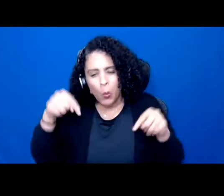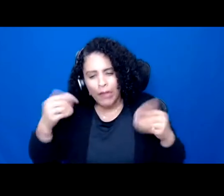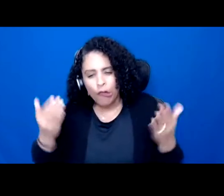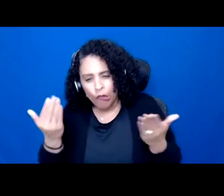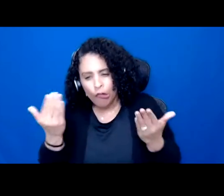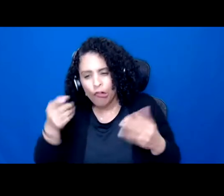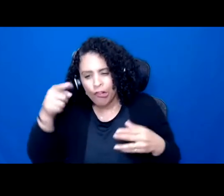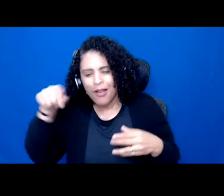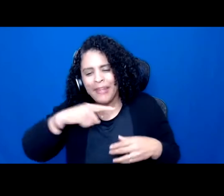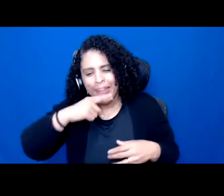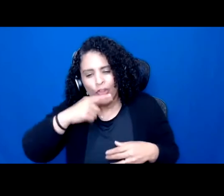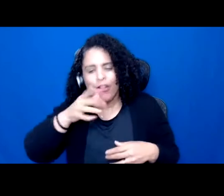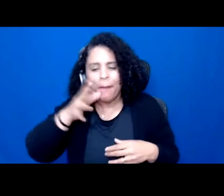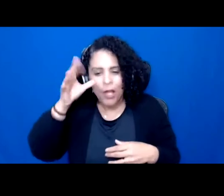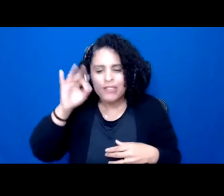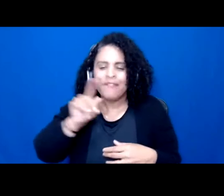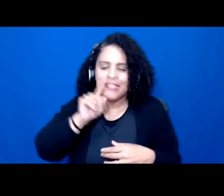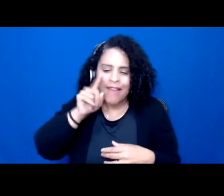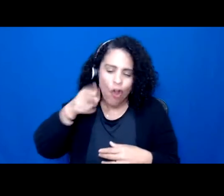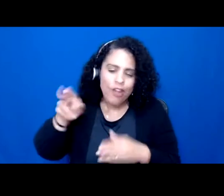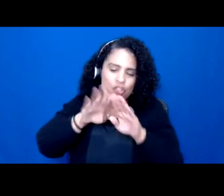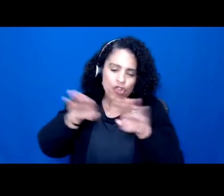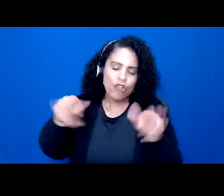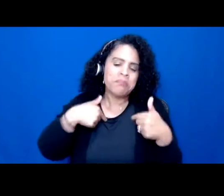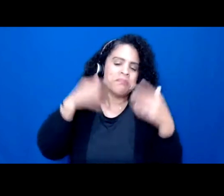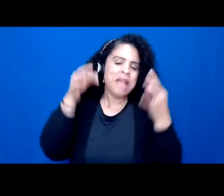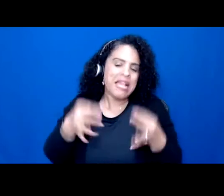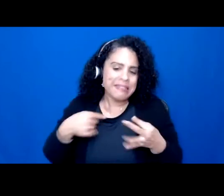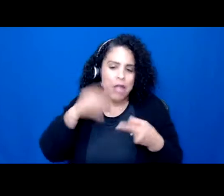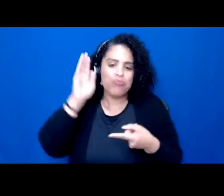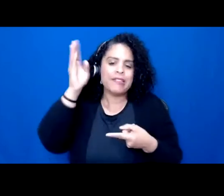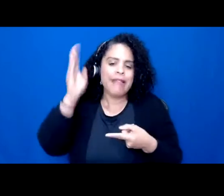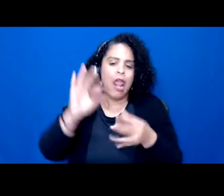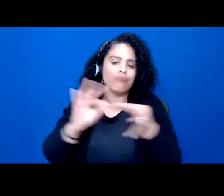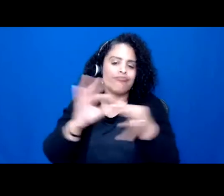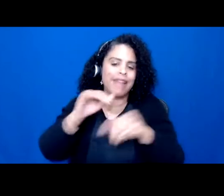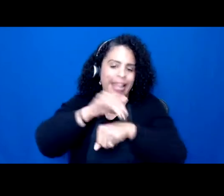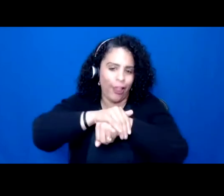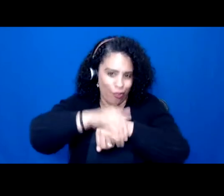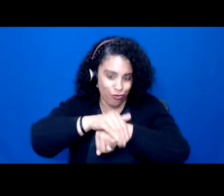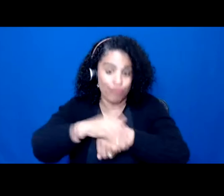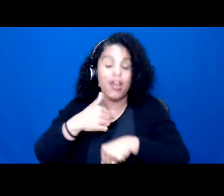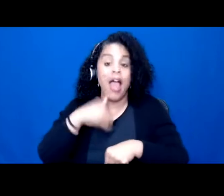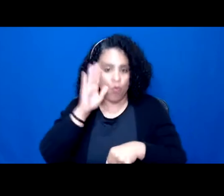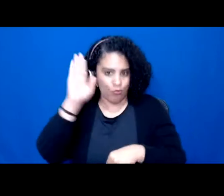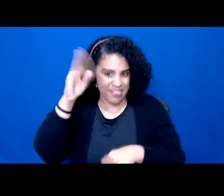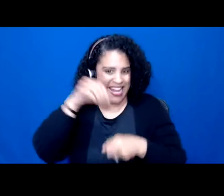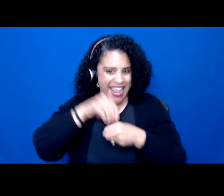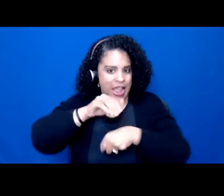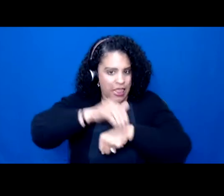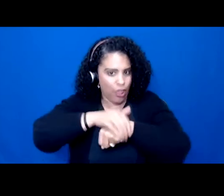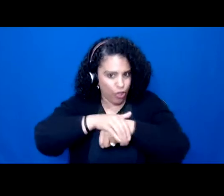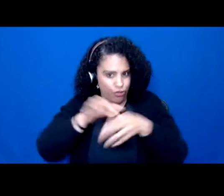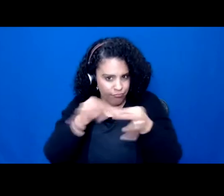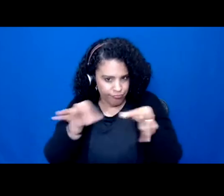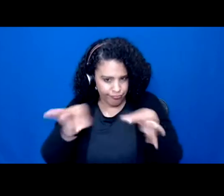would be hearing parents of deaf and hard of hearing children, I decided to present in English. So I will be presenting in English. The other